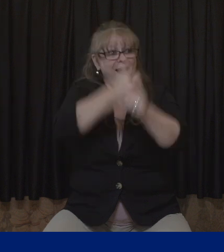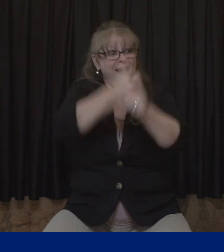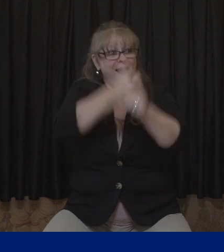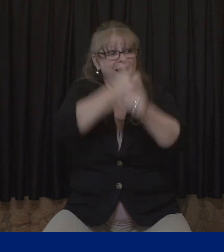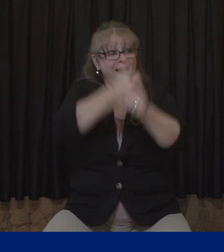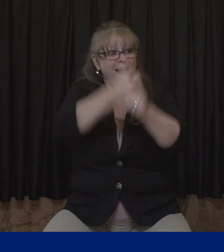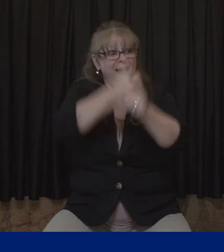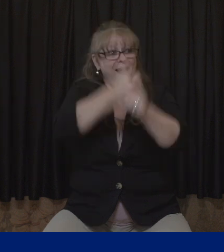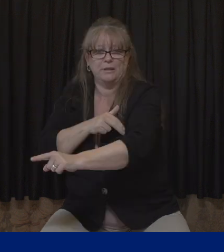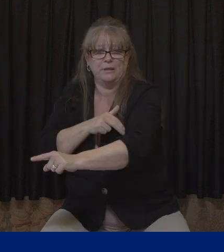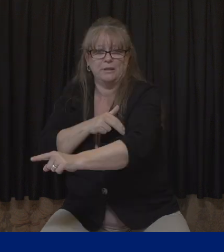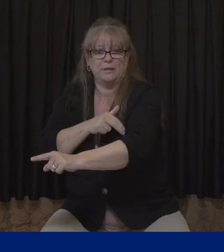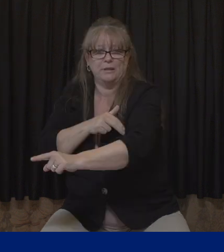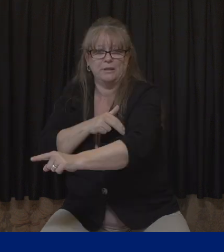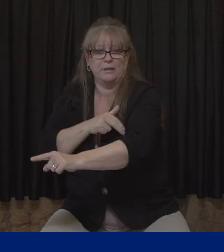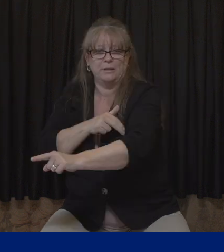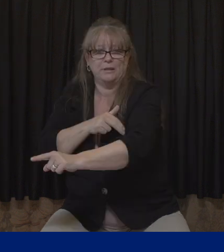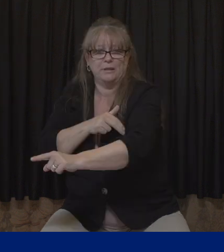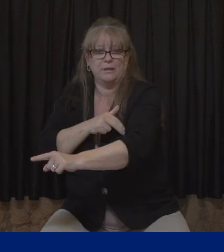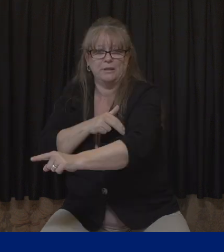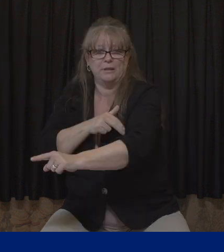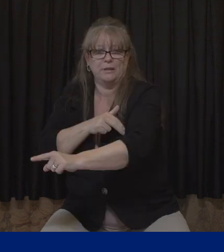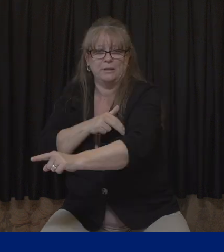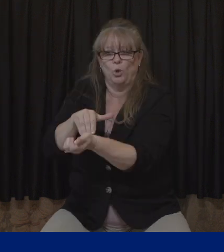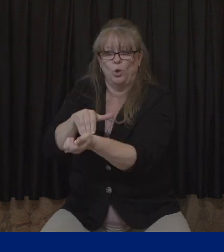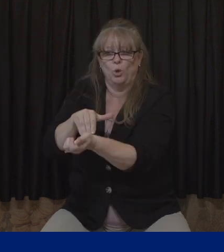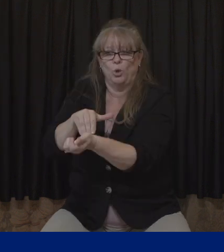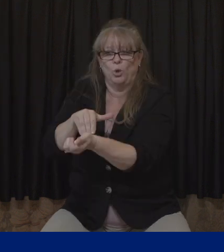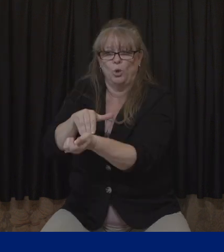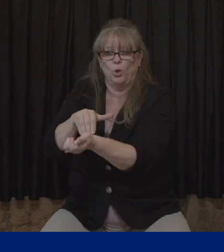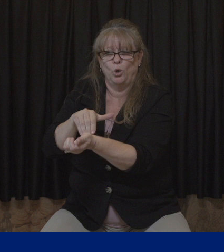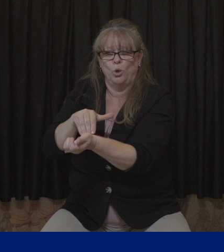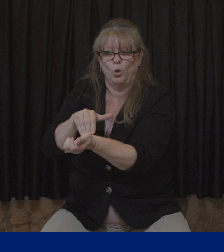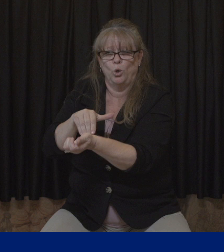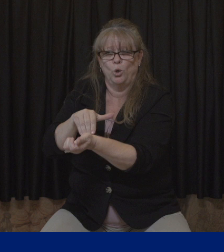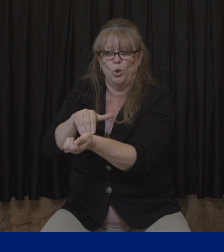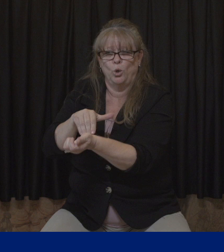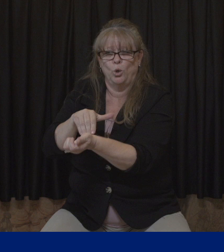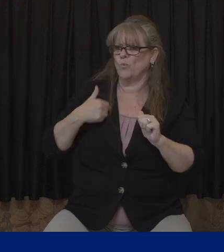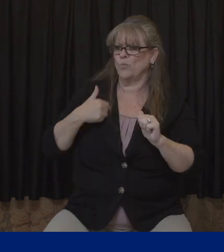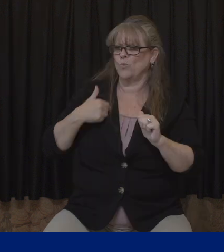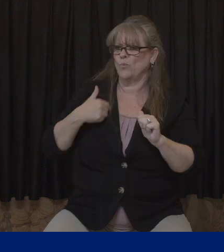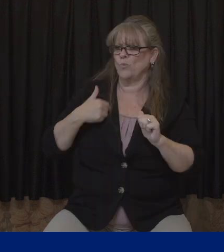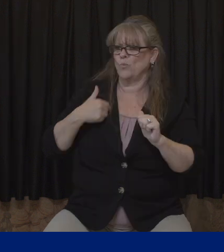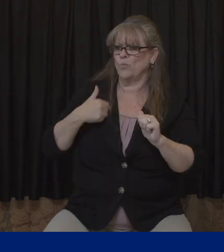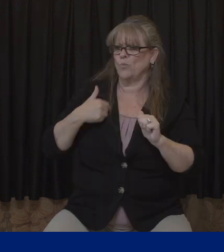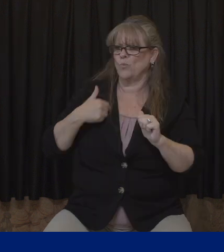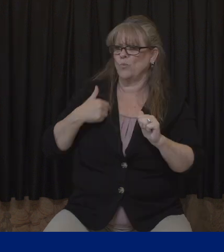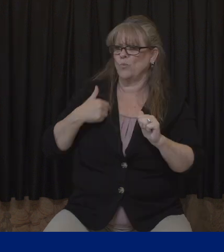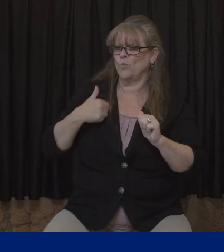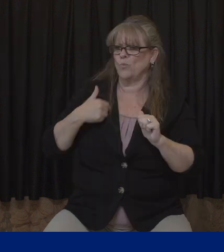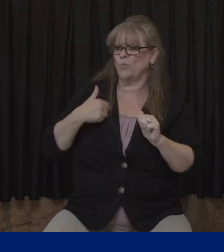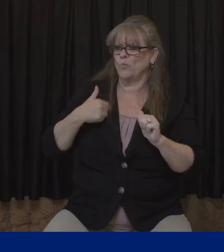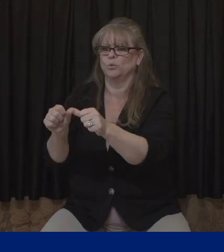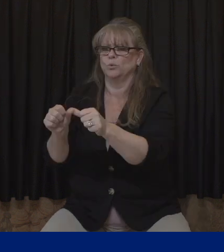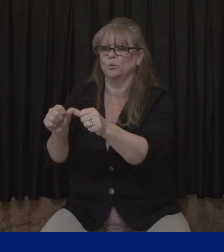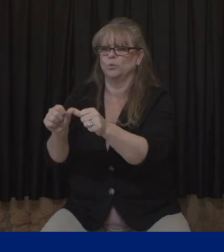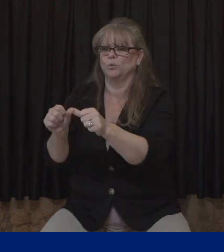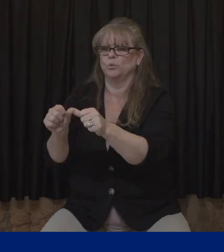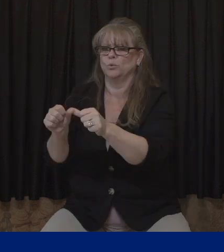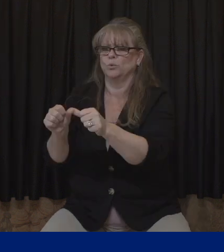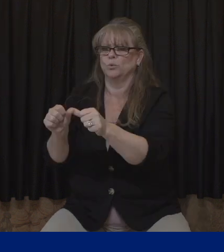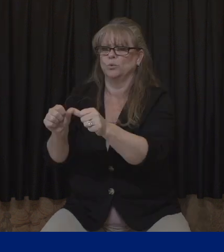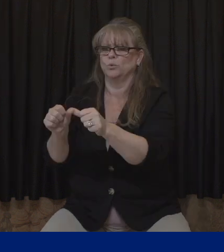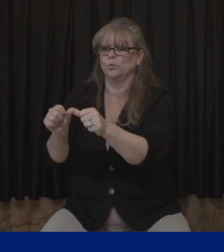right? Mentally, physically, economically. We all know that we need a sustainable way to get through this. It's amazing.